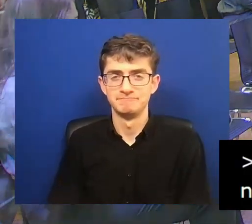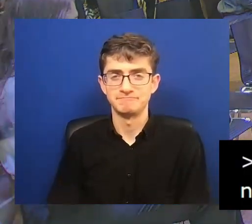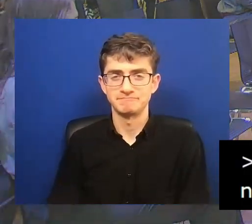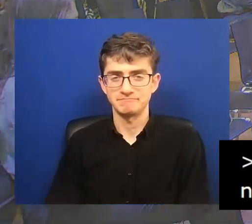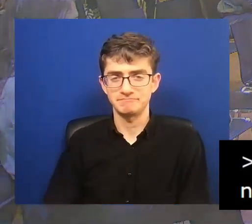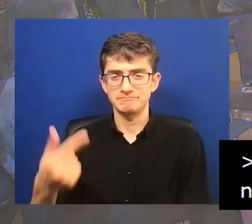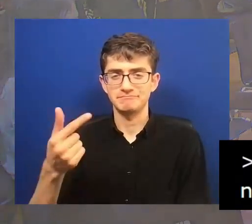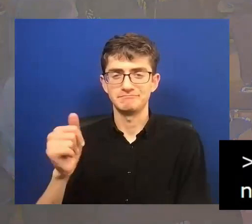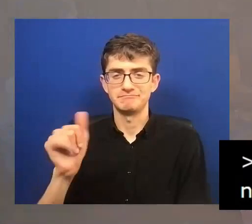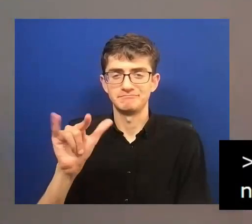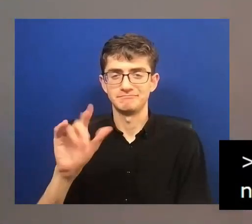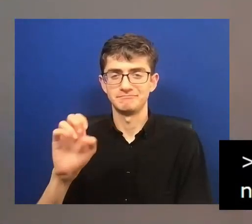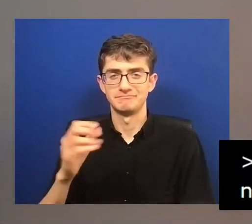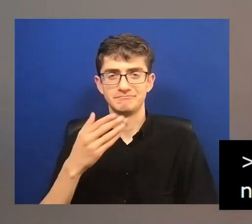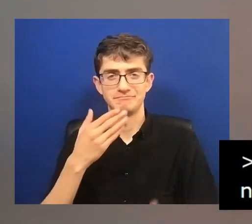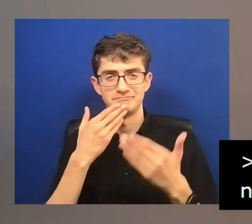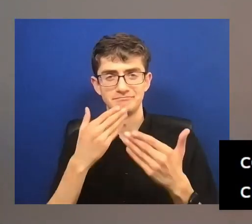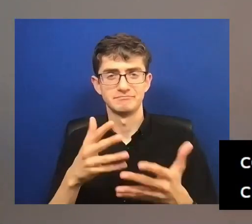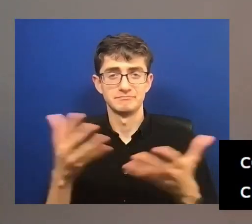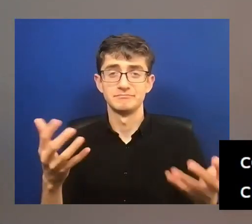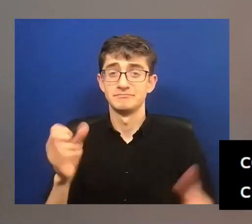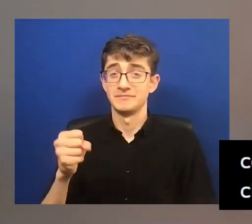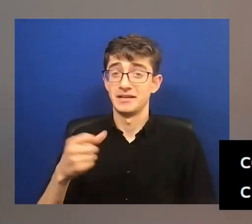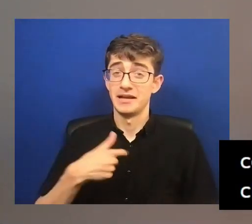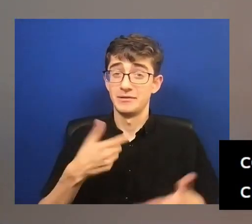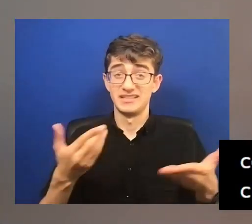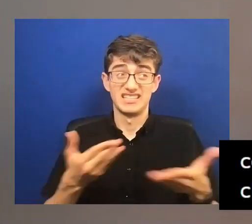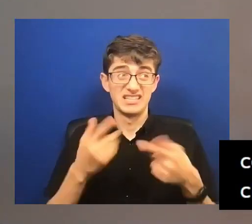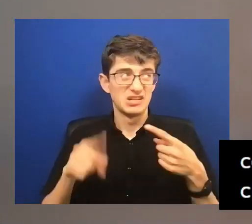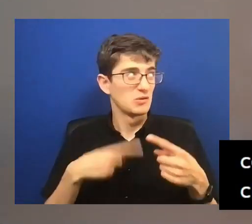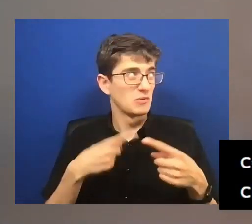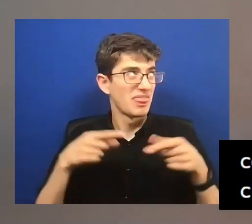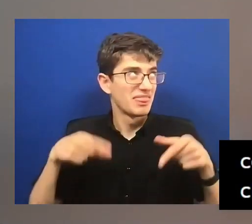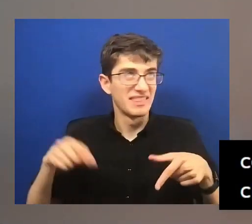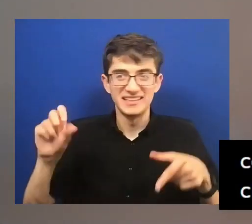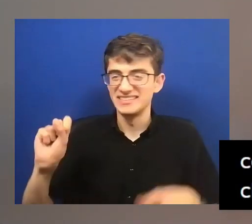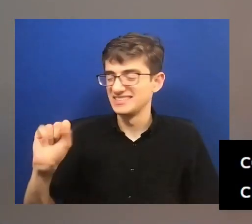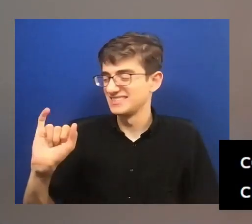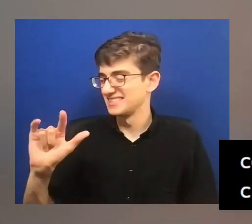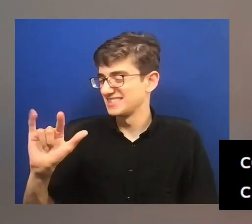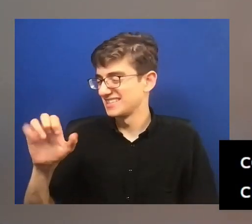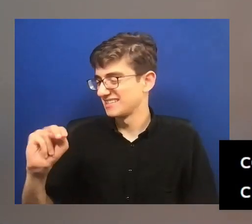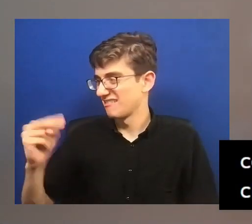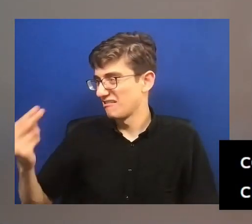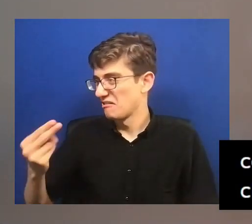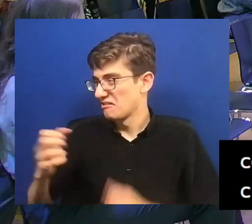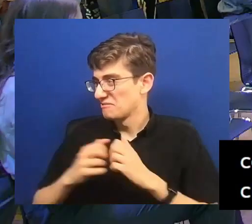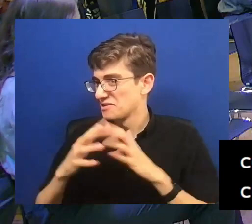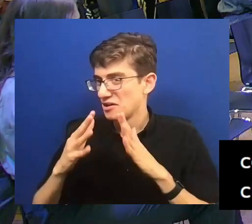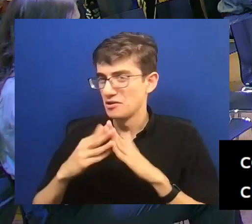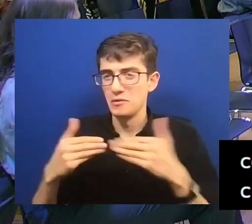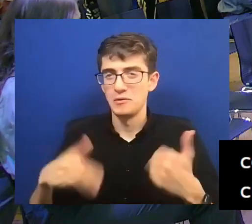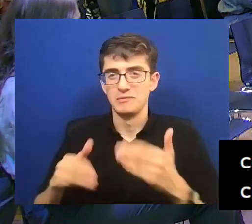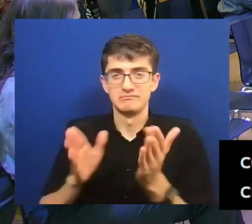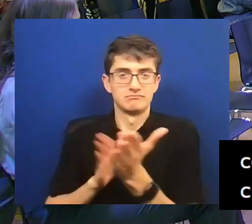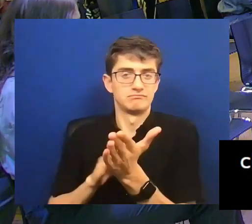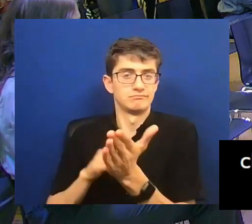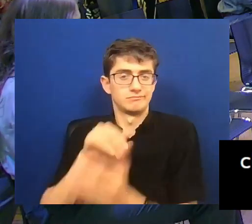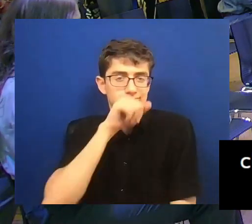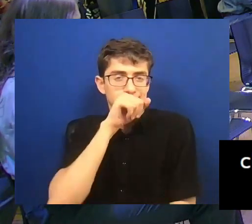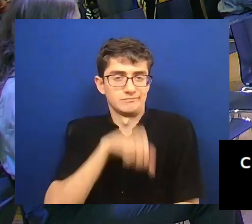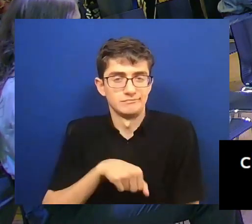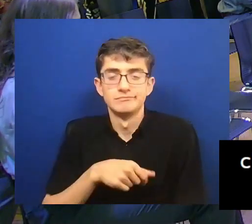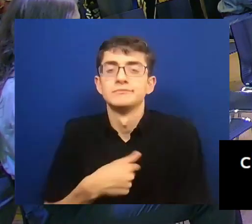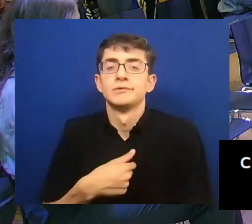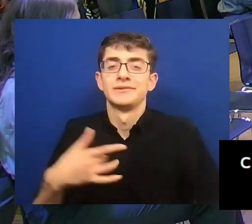Thank you very much. I was there when Silicon Harlem started, and so I'm a big fan, and it's really wonderful to see you, and I don't know half as much as